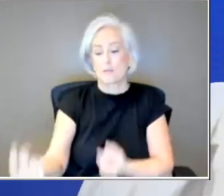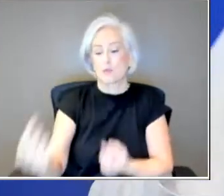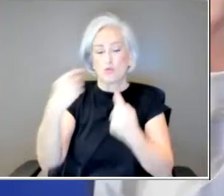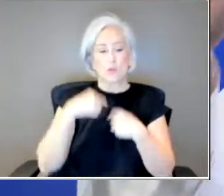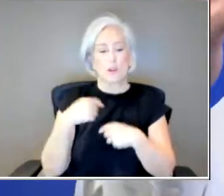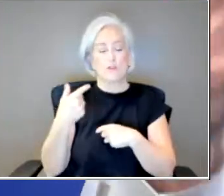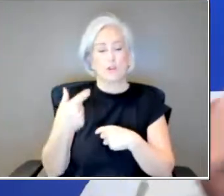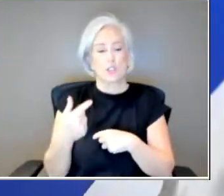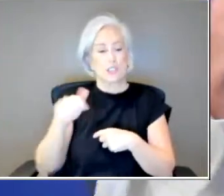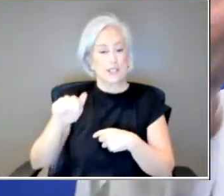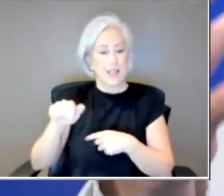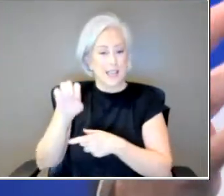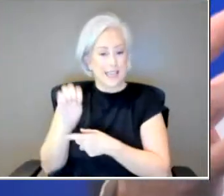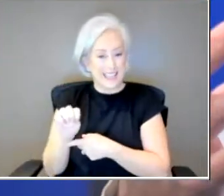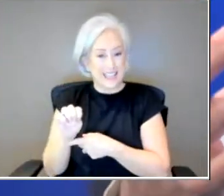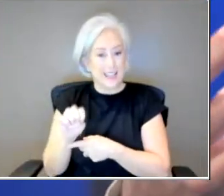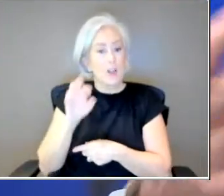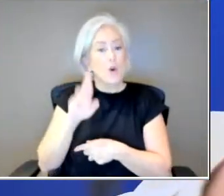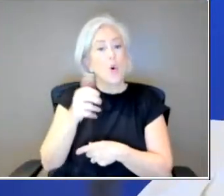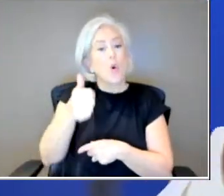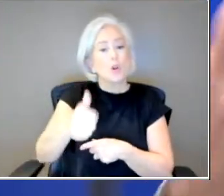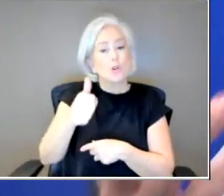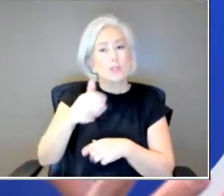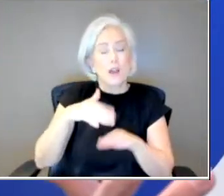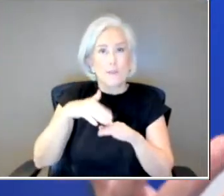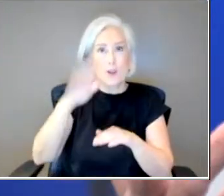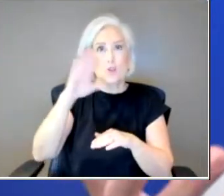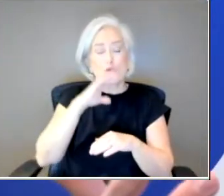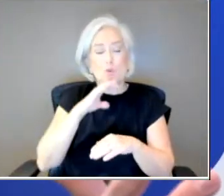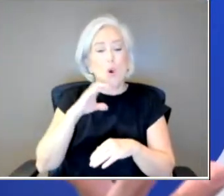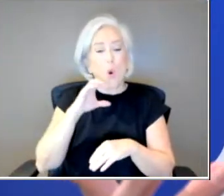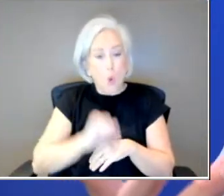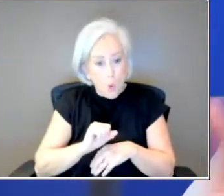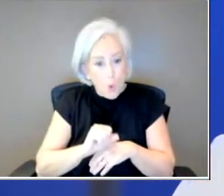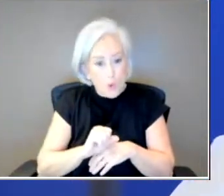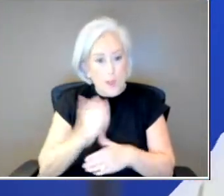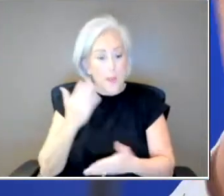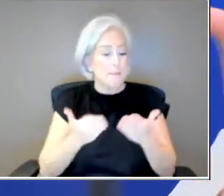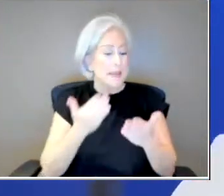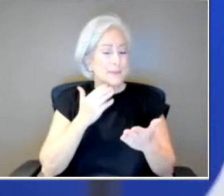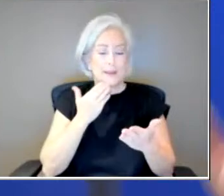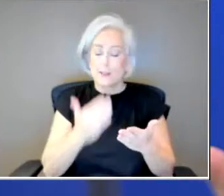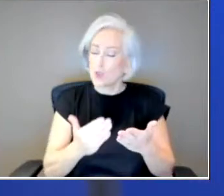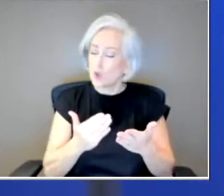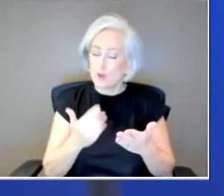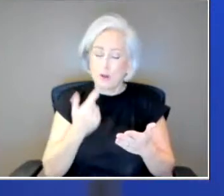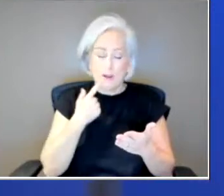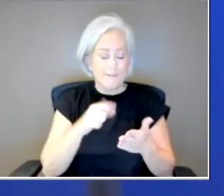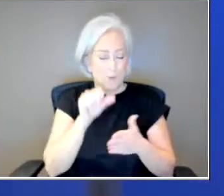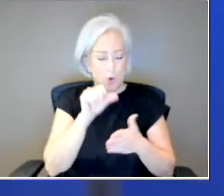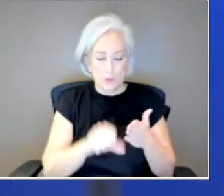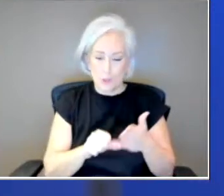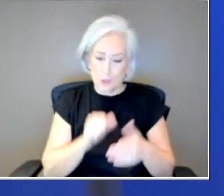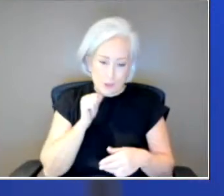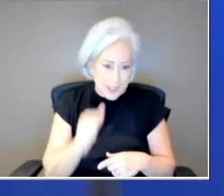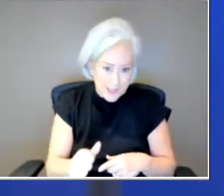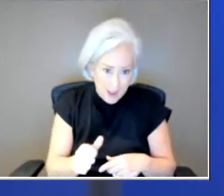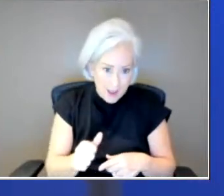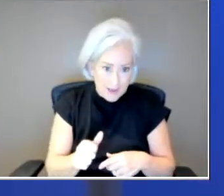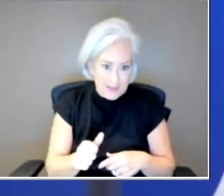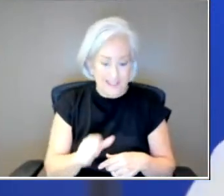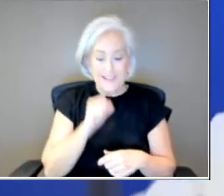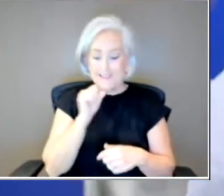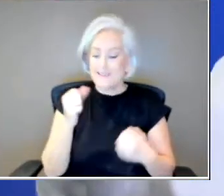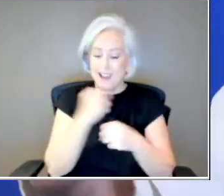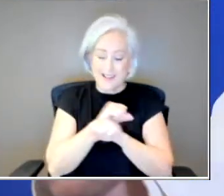or you have other comorbidities, you have other health issues that make you a poor surgical candidate, where they're saying maybe it's not that safe for you to get a knee replacement